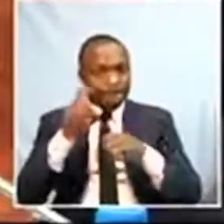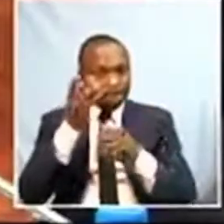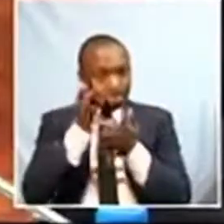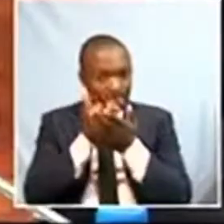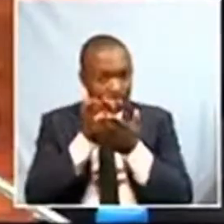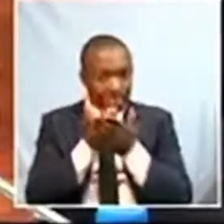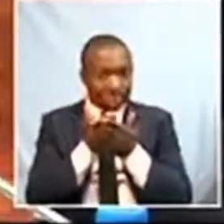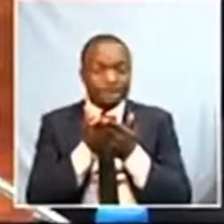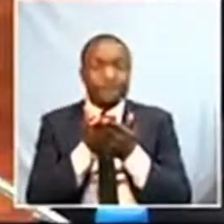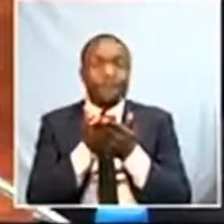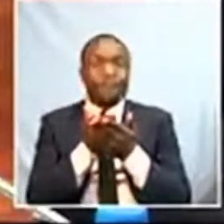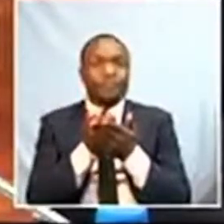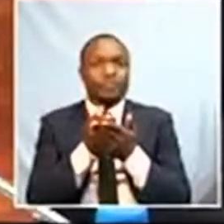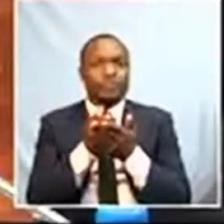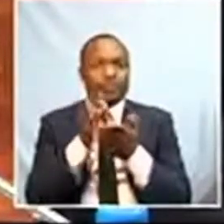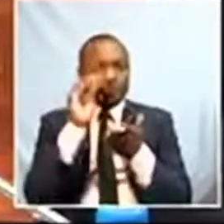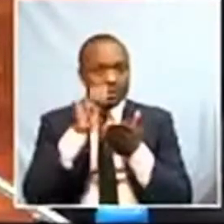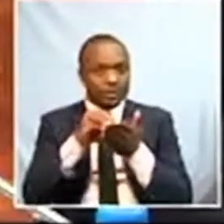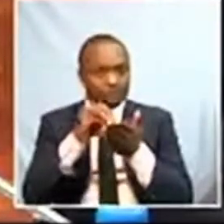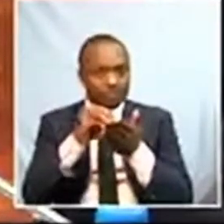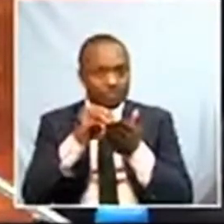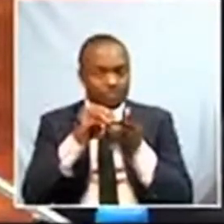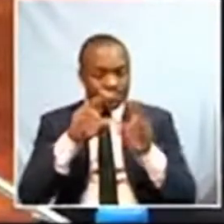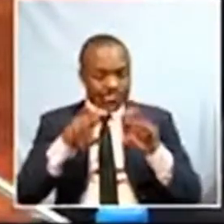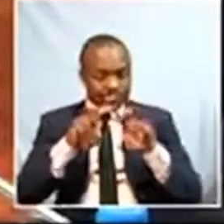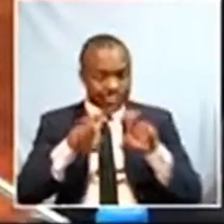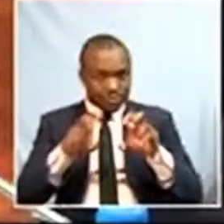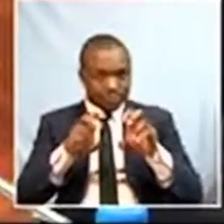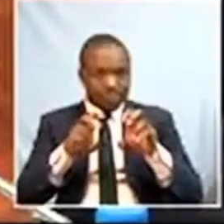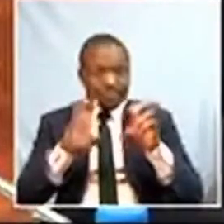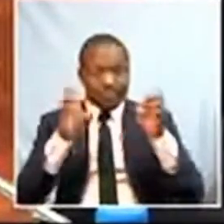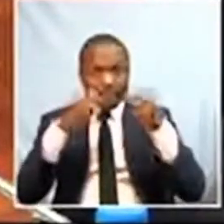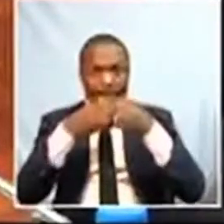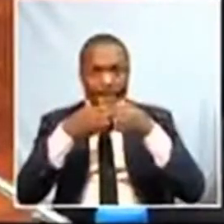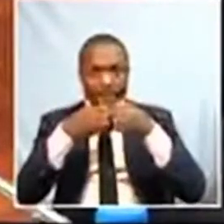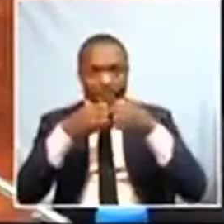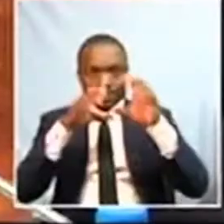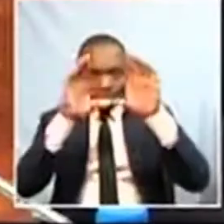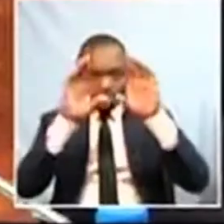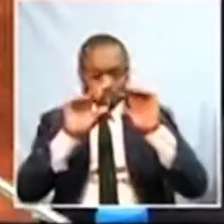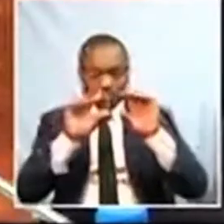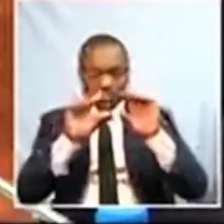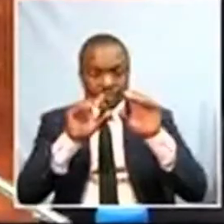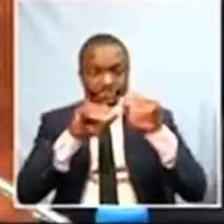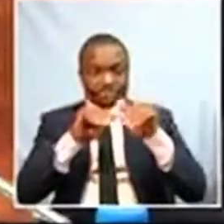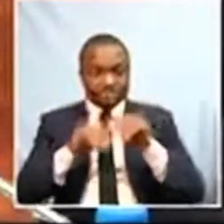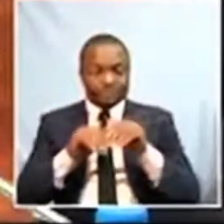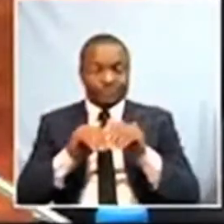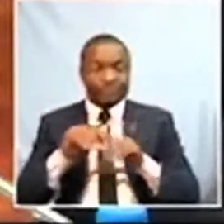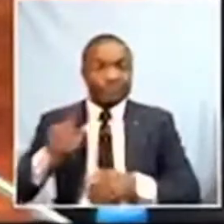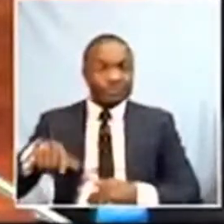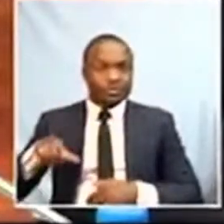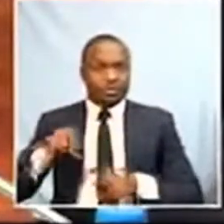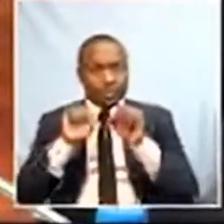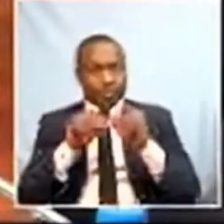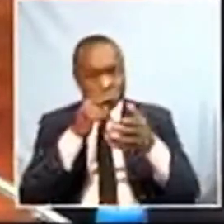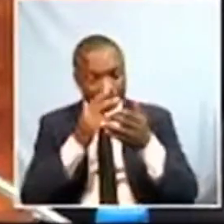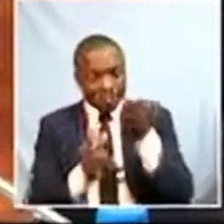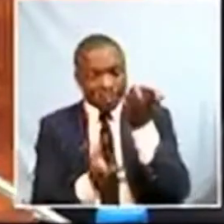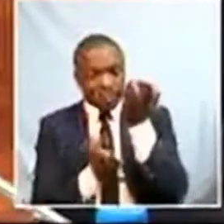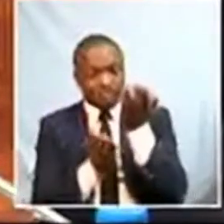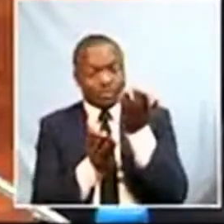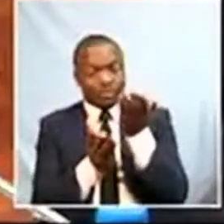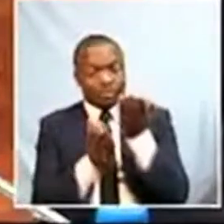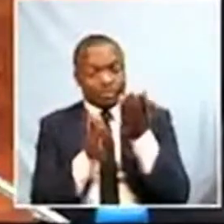requested to authenticate bank accounts on behalf of all beneficiaries to avoid delay. You referred to the table below as well